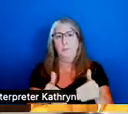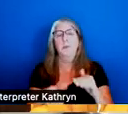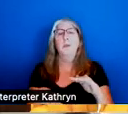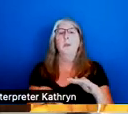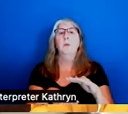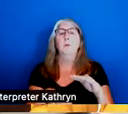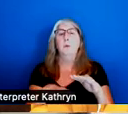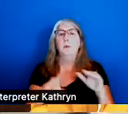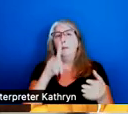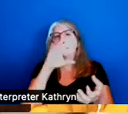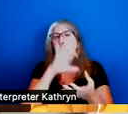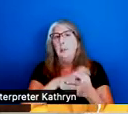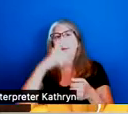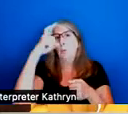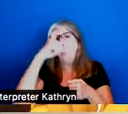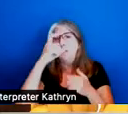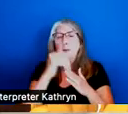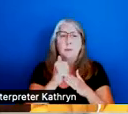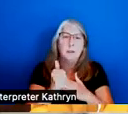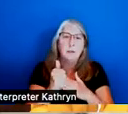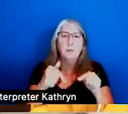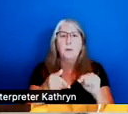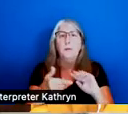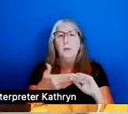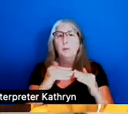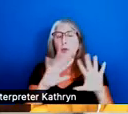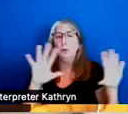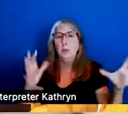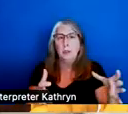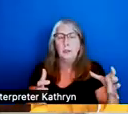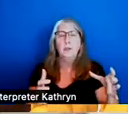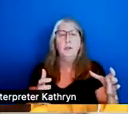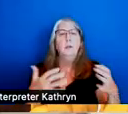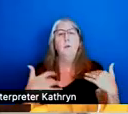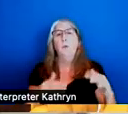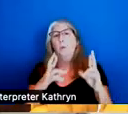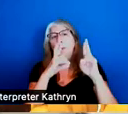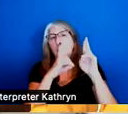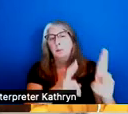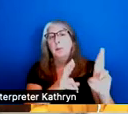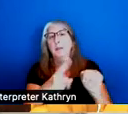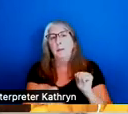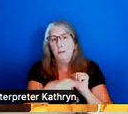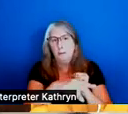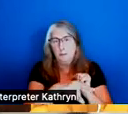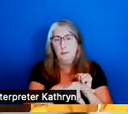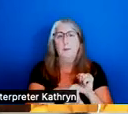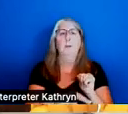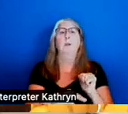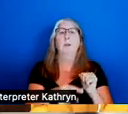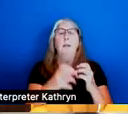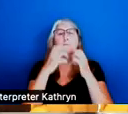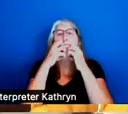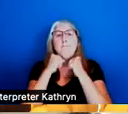belief in the wisdom and leadership of our communities. We have a deep reverence for the communities we serve, and we hold